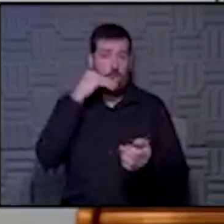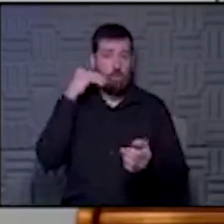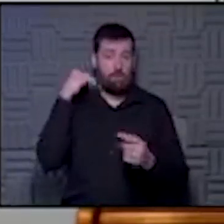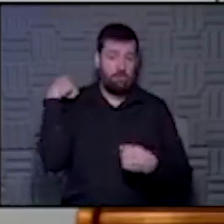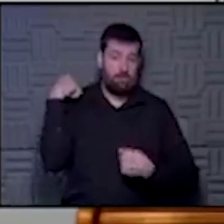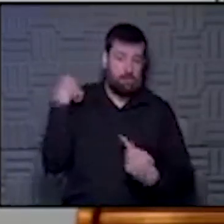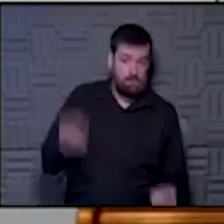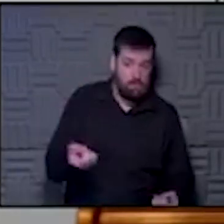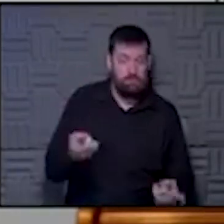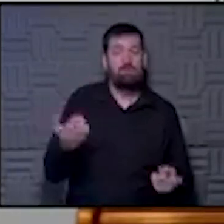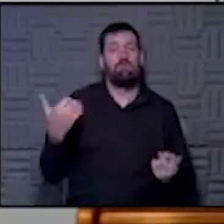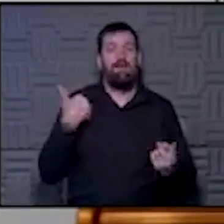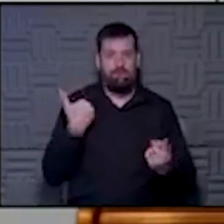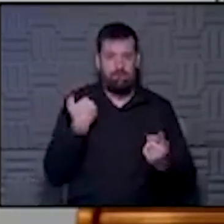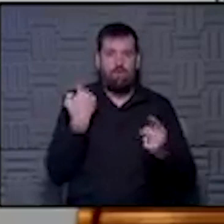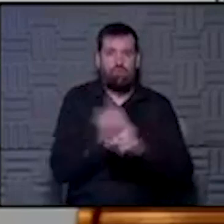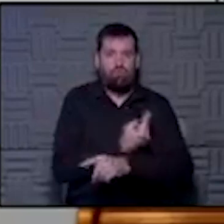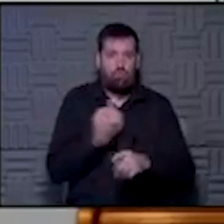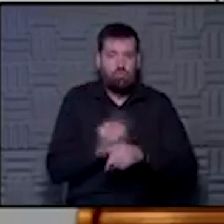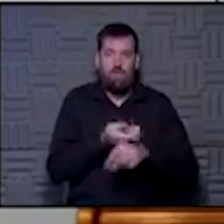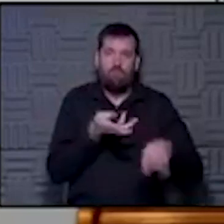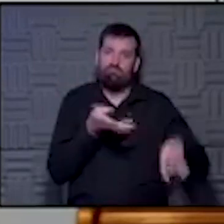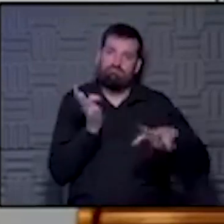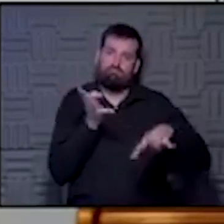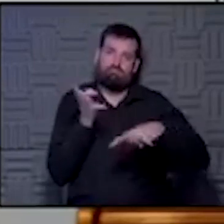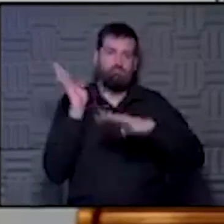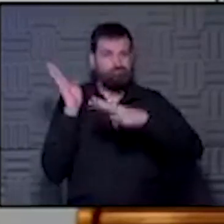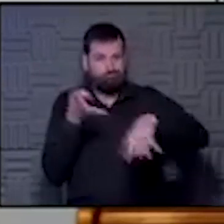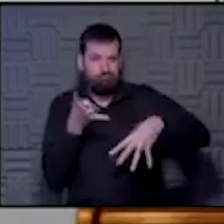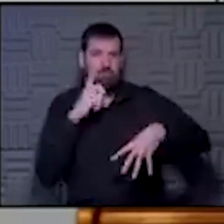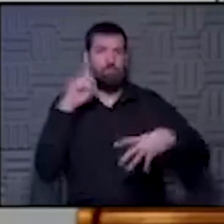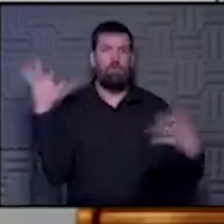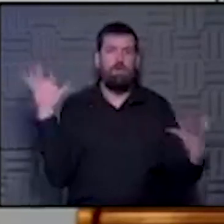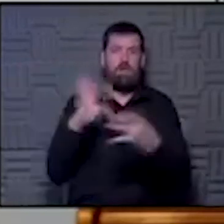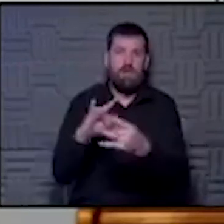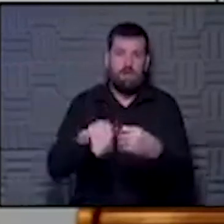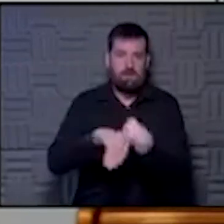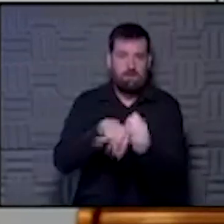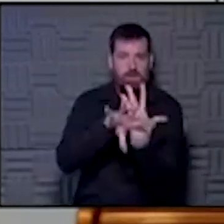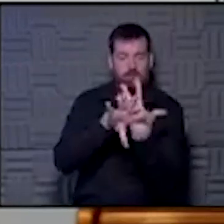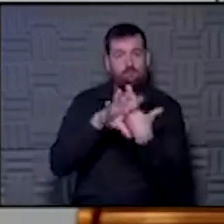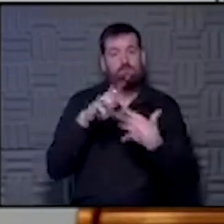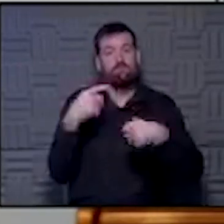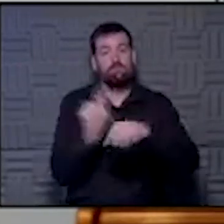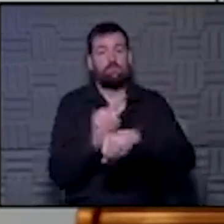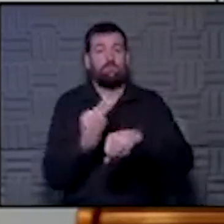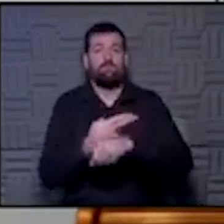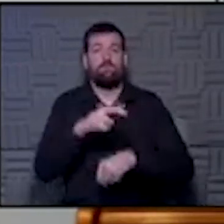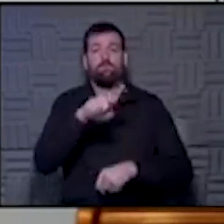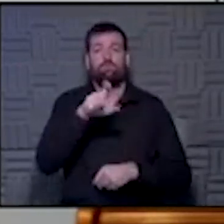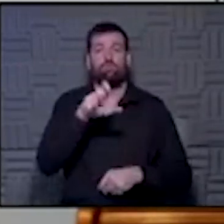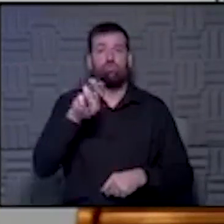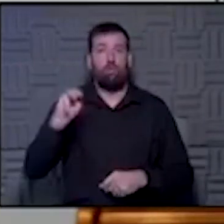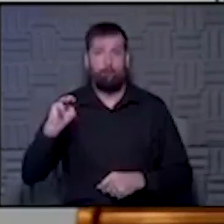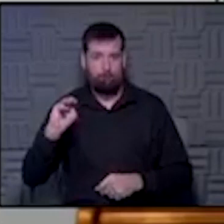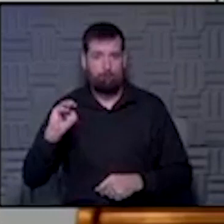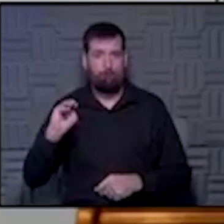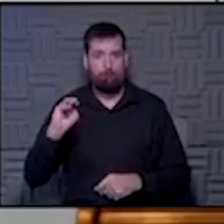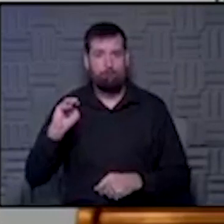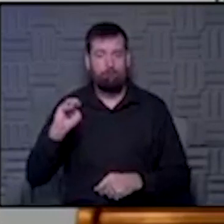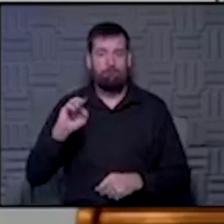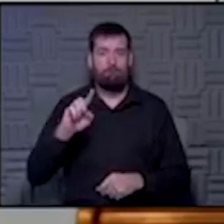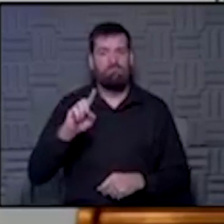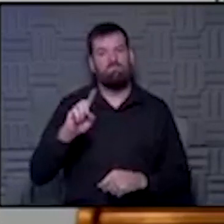have appropriate broadband and bandwidth to connect with us. So we're using the Zoom platform and technology, which is really